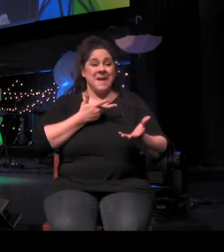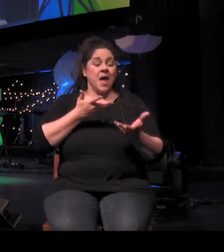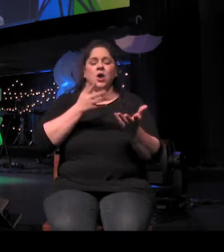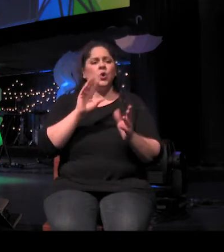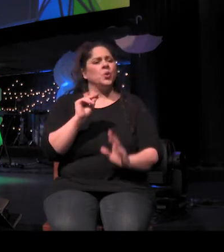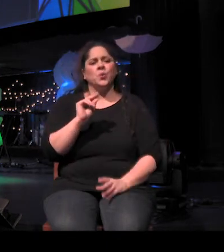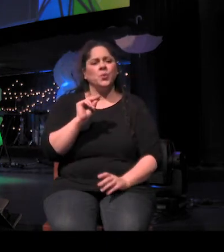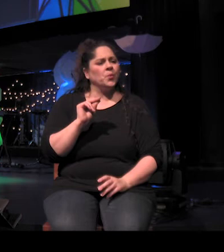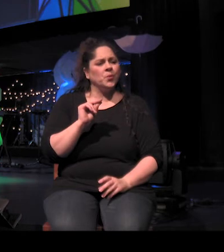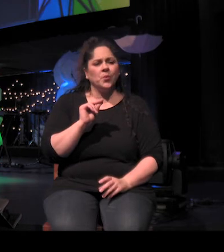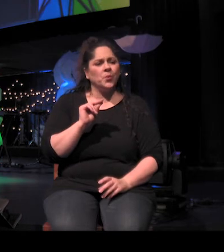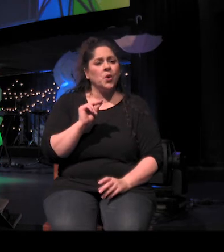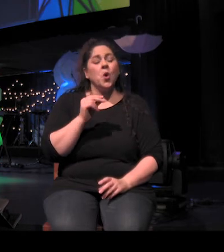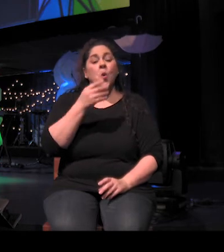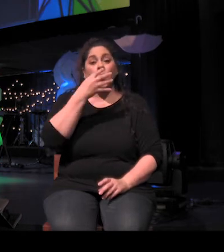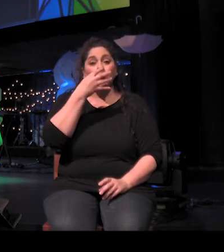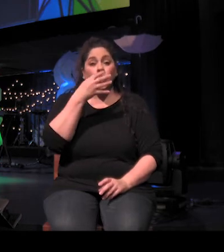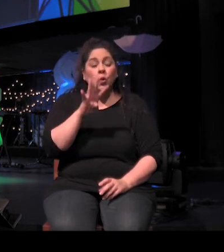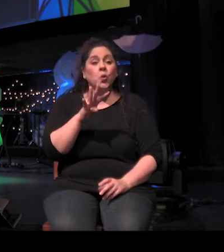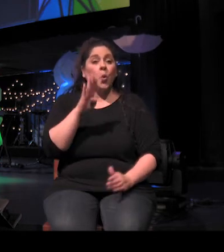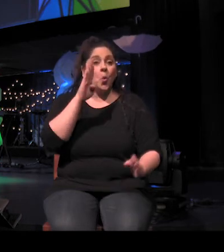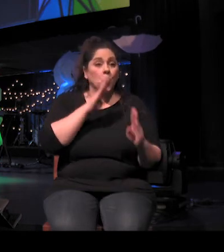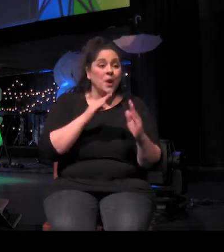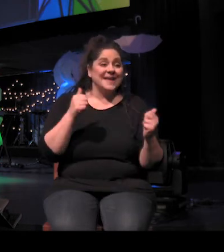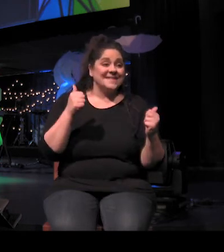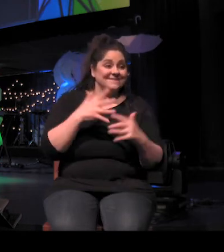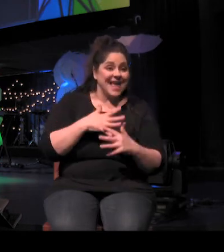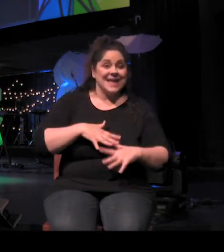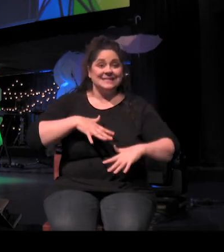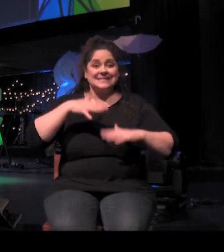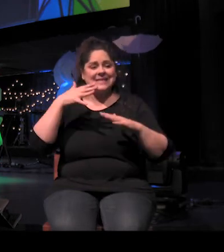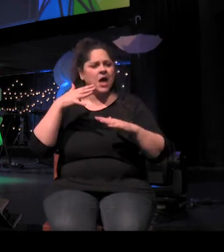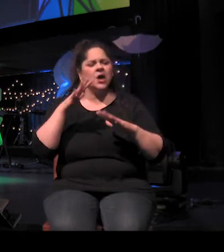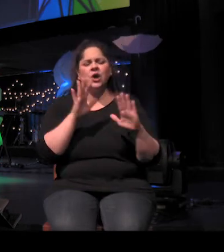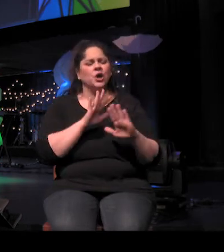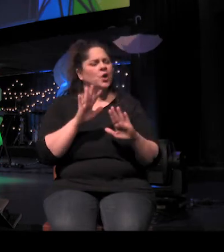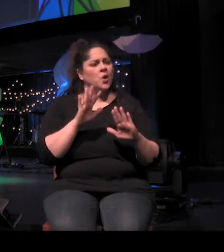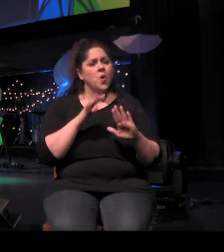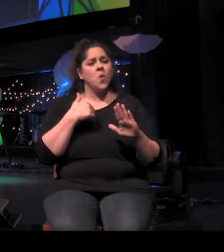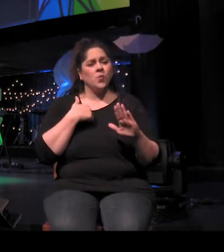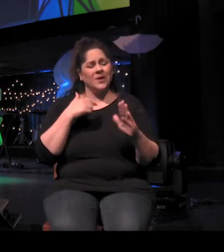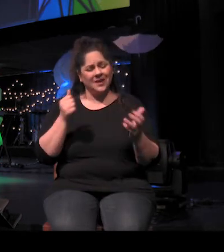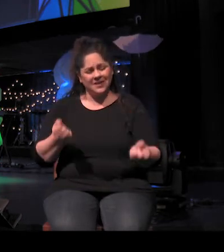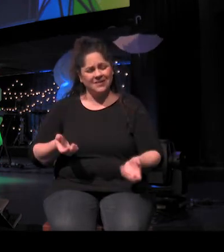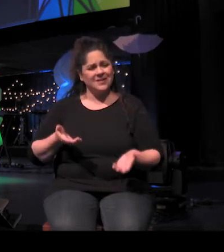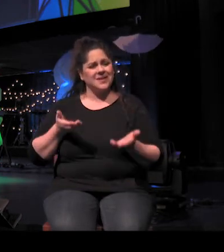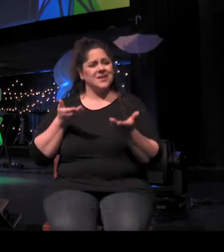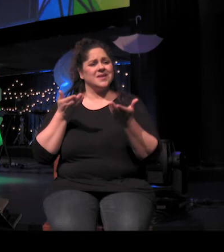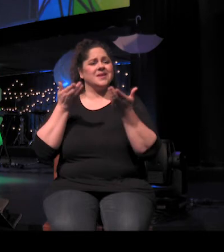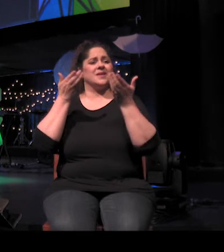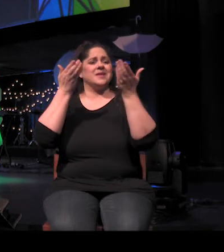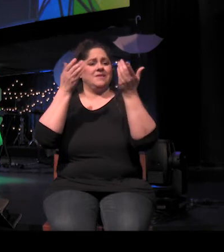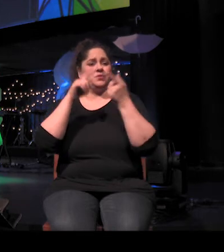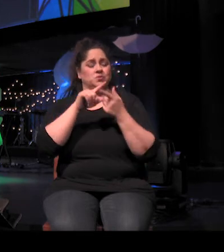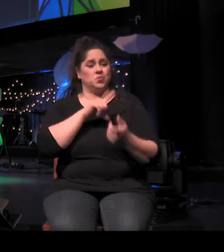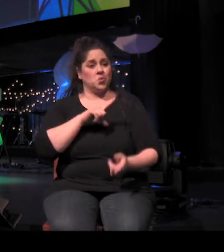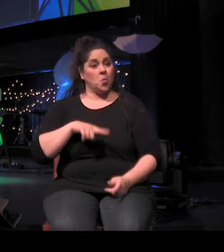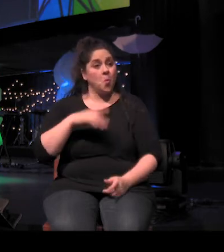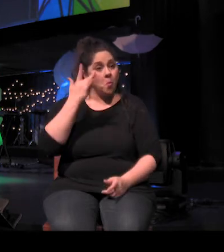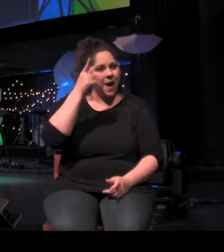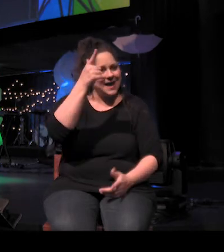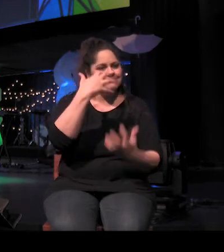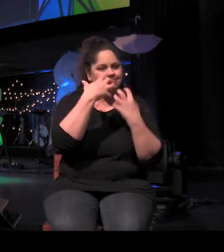trying to ignore worries or fears or anxieties. We actually can give them to the Lord because He cares for